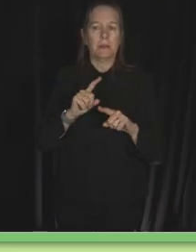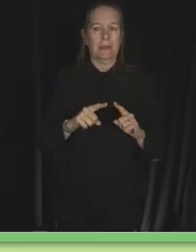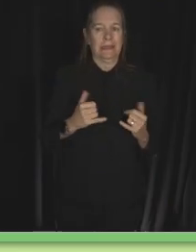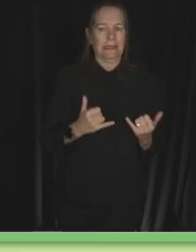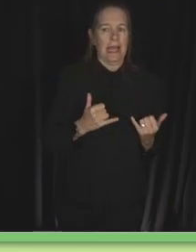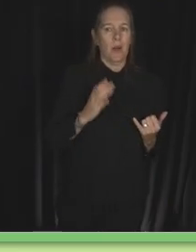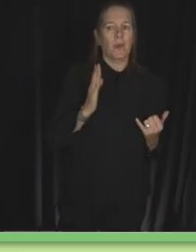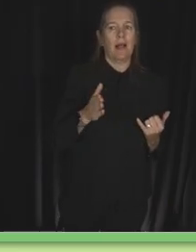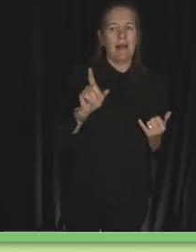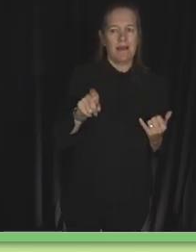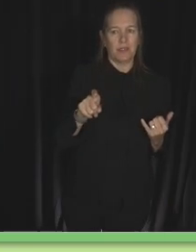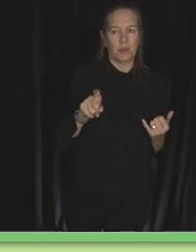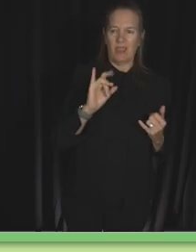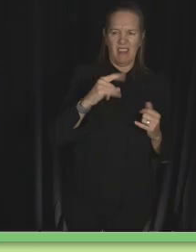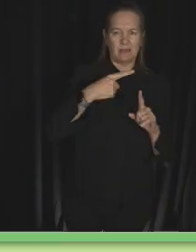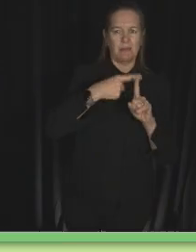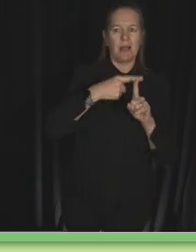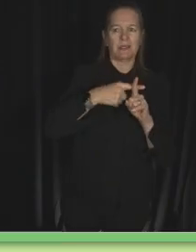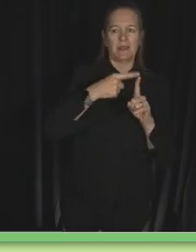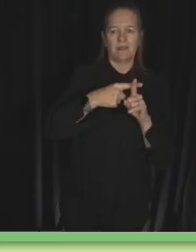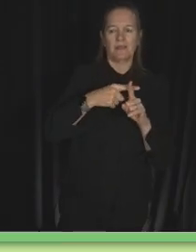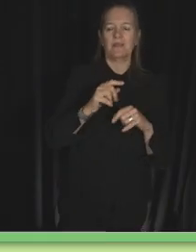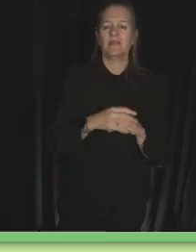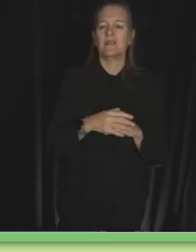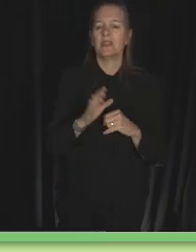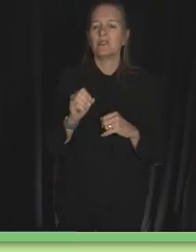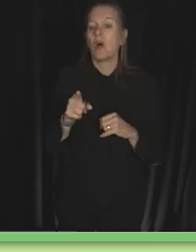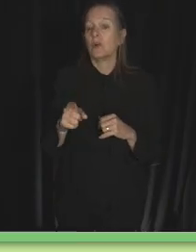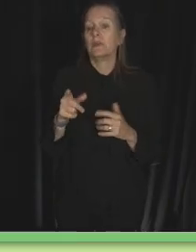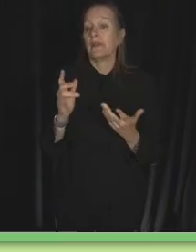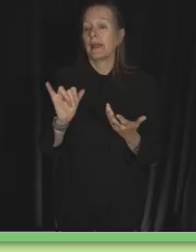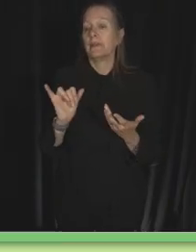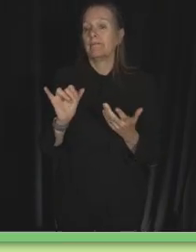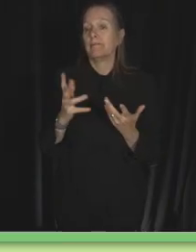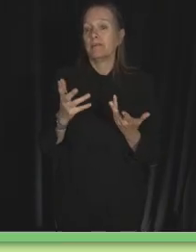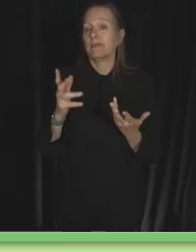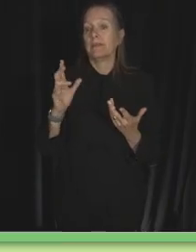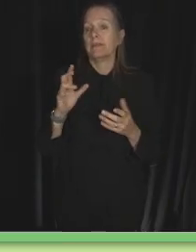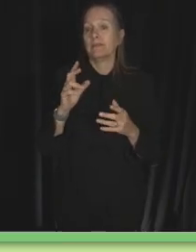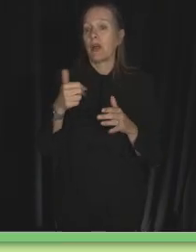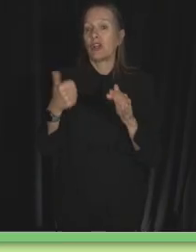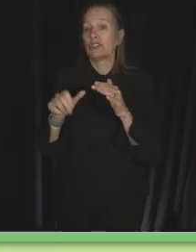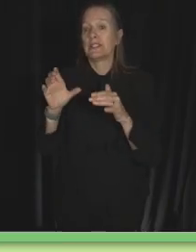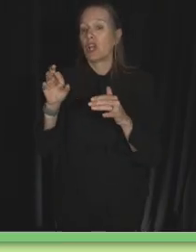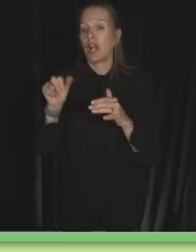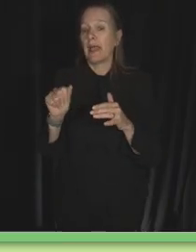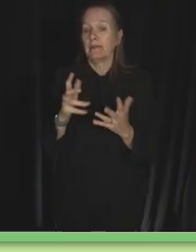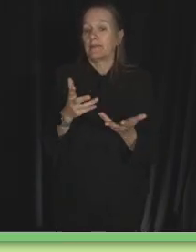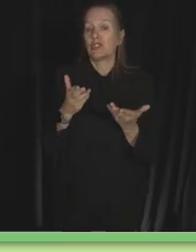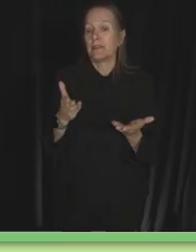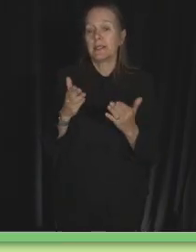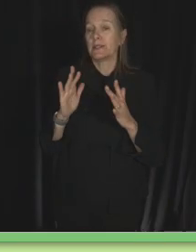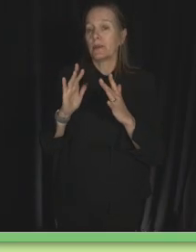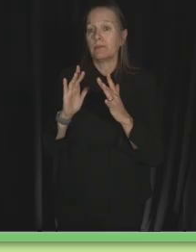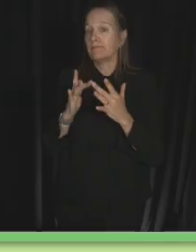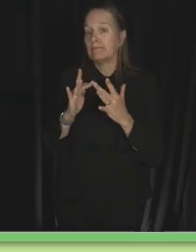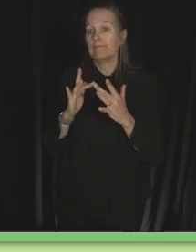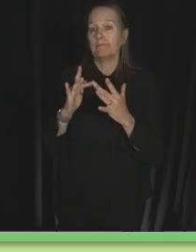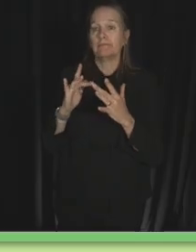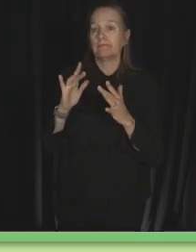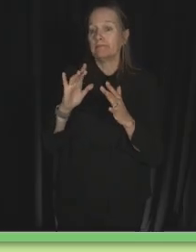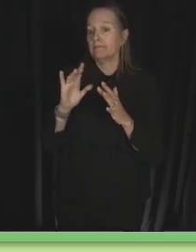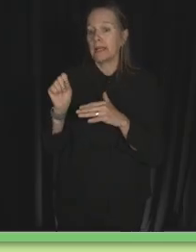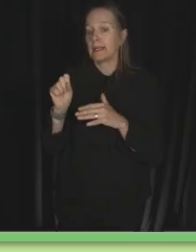There's also lots of stuff outside the scope of the CRA. If you're just doing a website, just having a software as a service, don't have to worry about that. There's other laws for